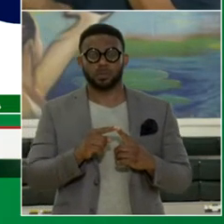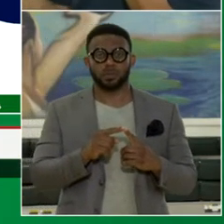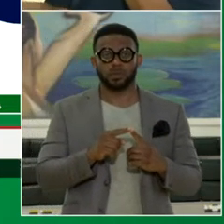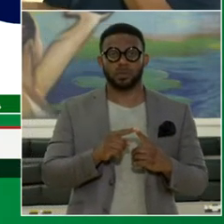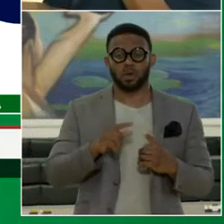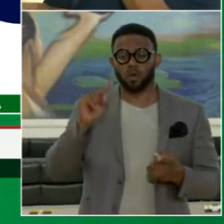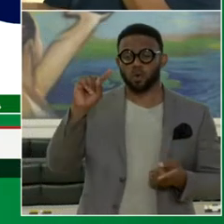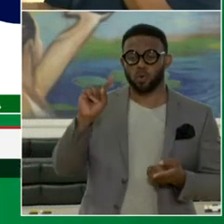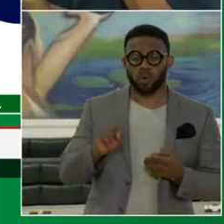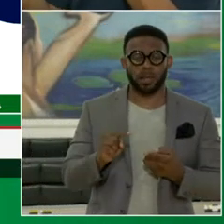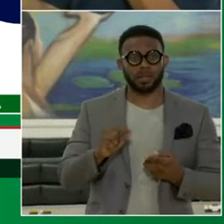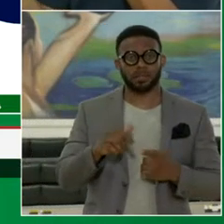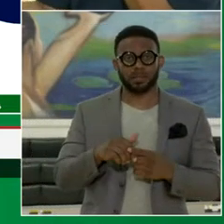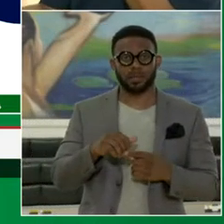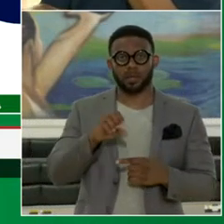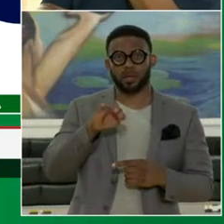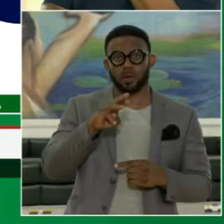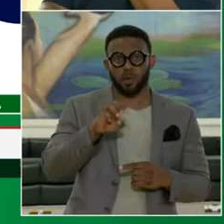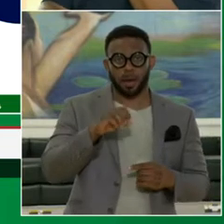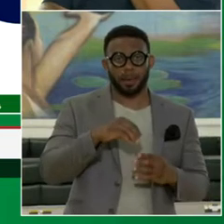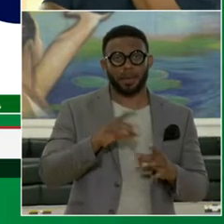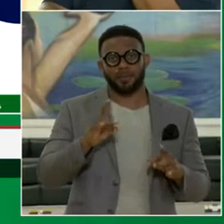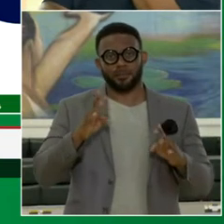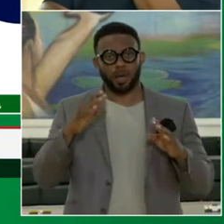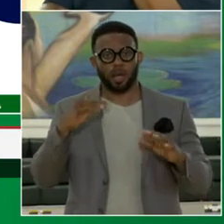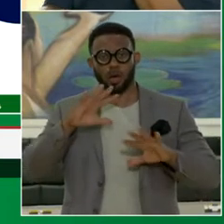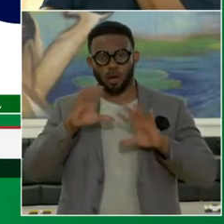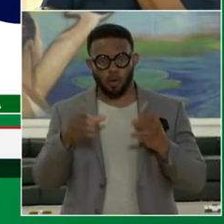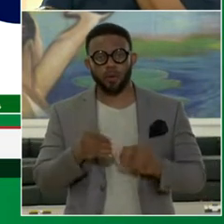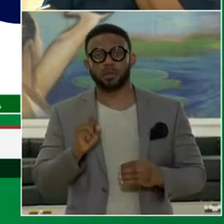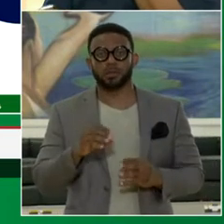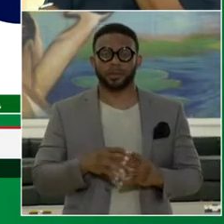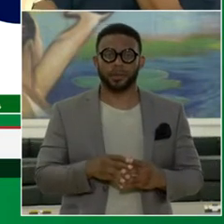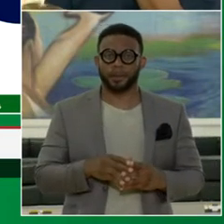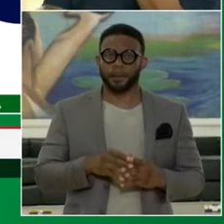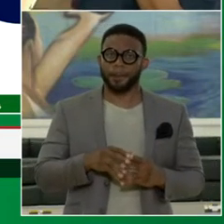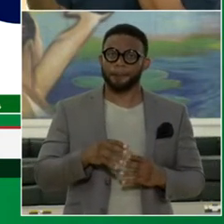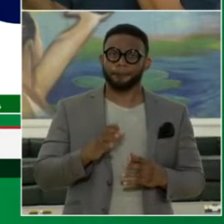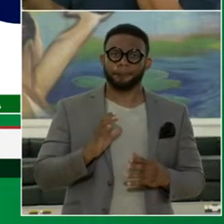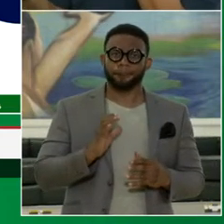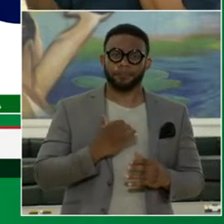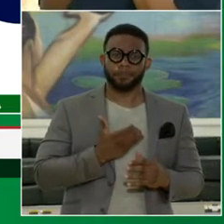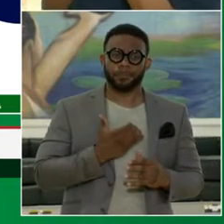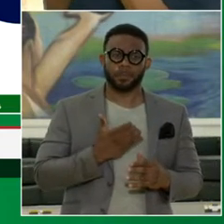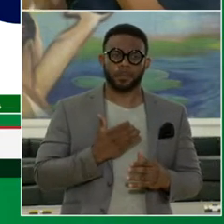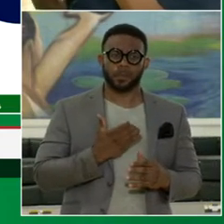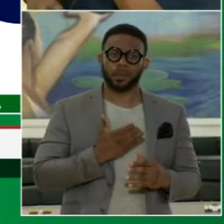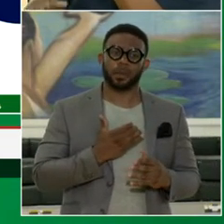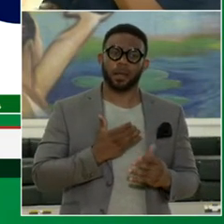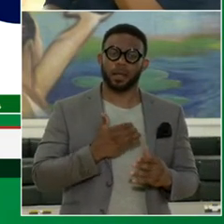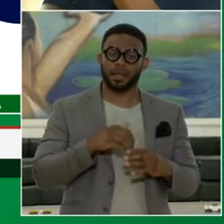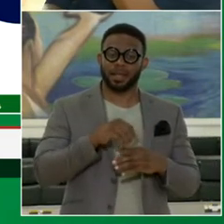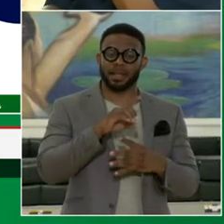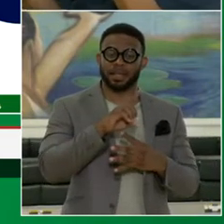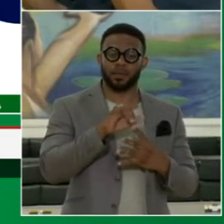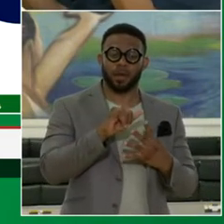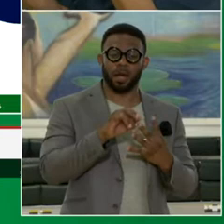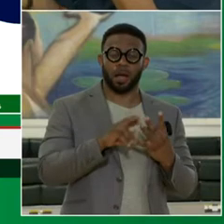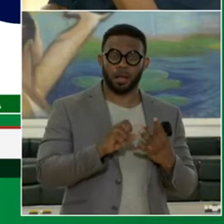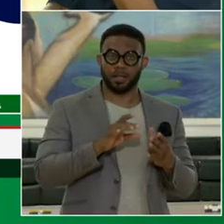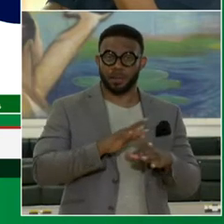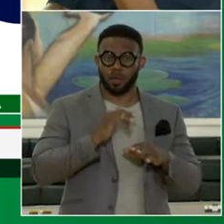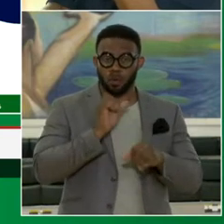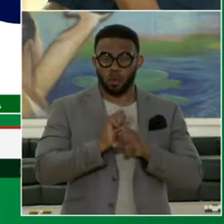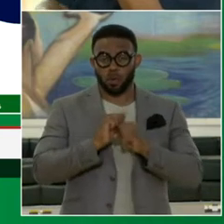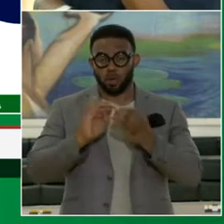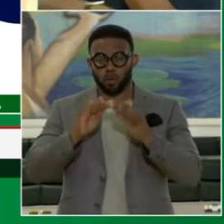a reduction in crime and violence overall. And so that our in the DRS space, we work with